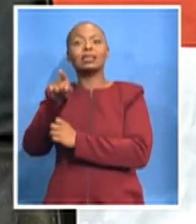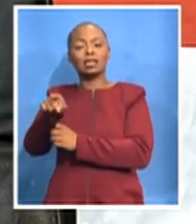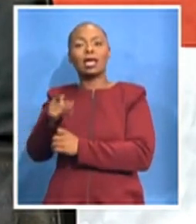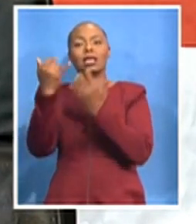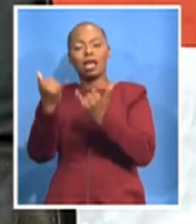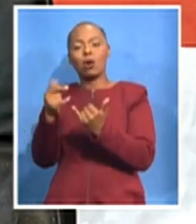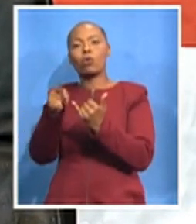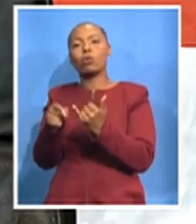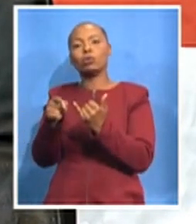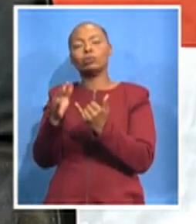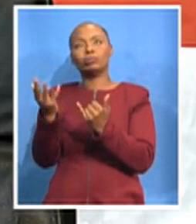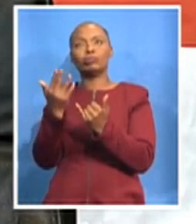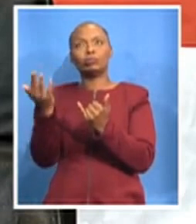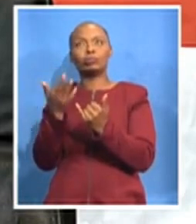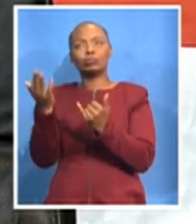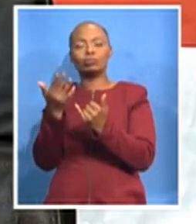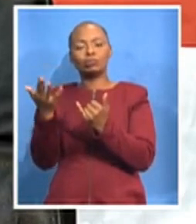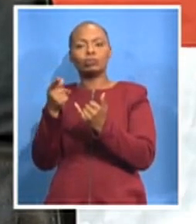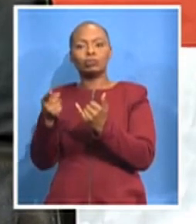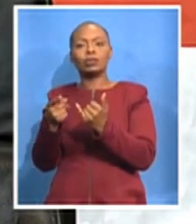P2I Ltd with an appointment letter for